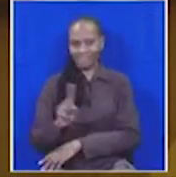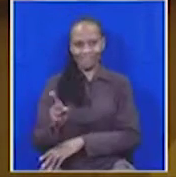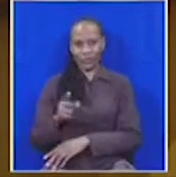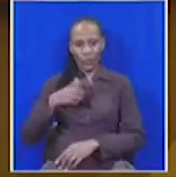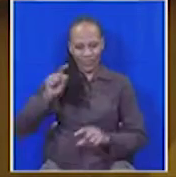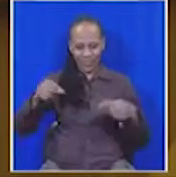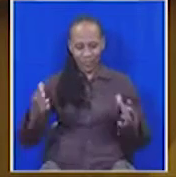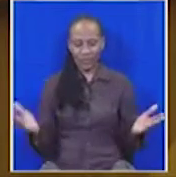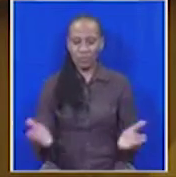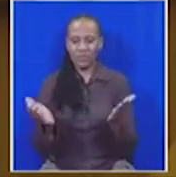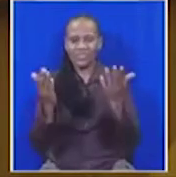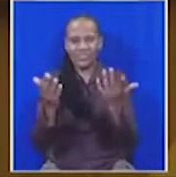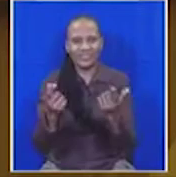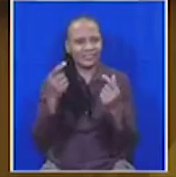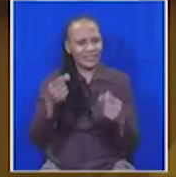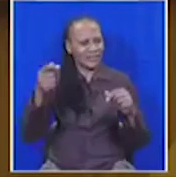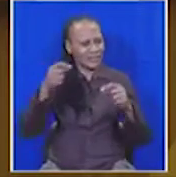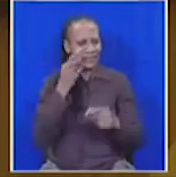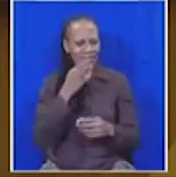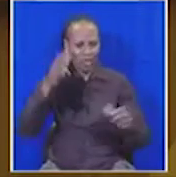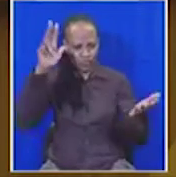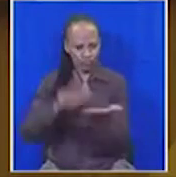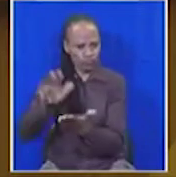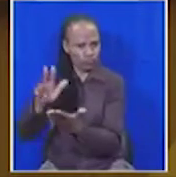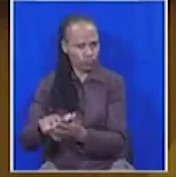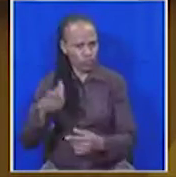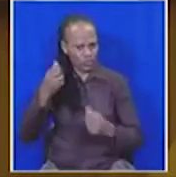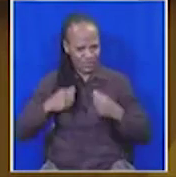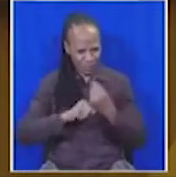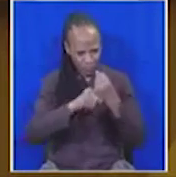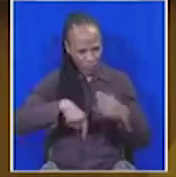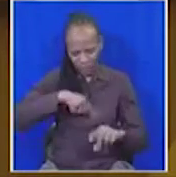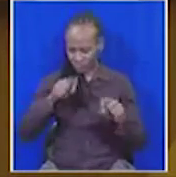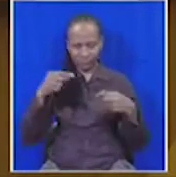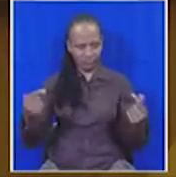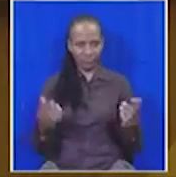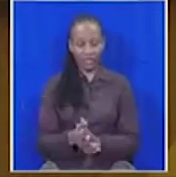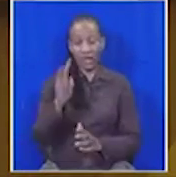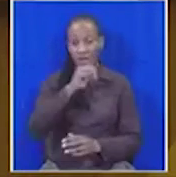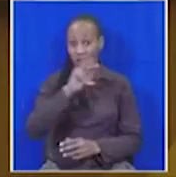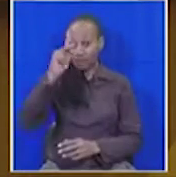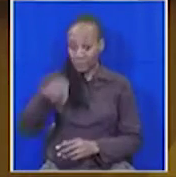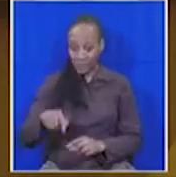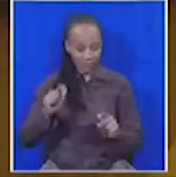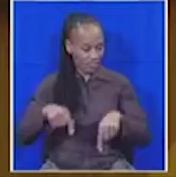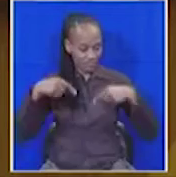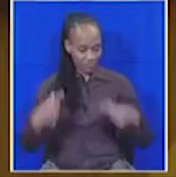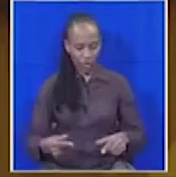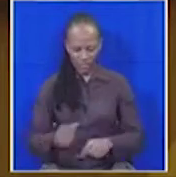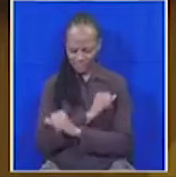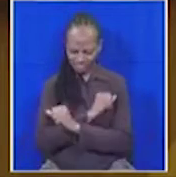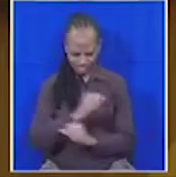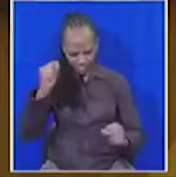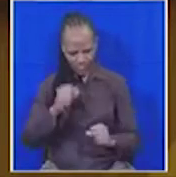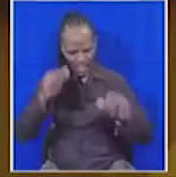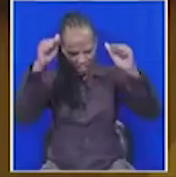motivation and justification for the green light to support this. The National Freedom Party cannot and will not agree